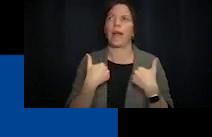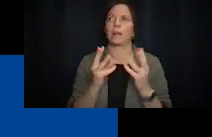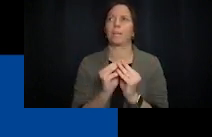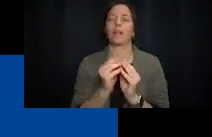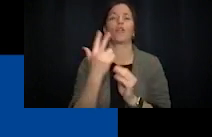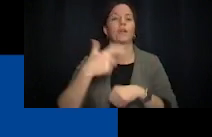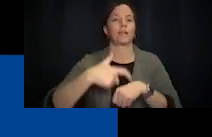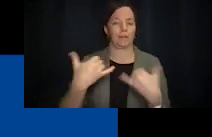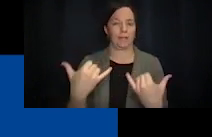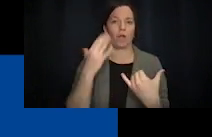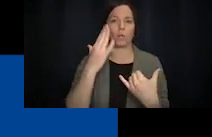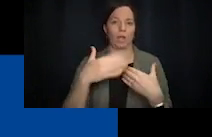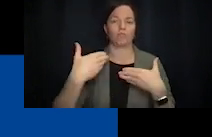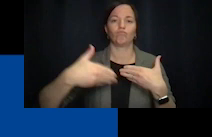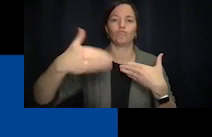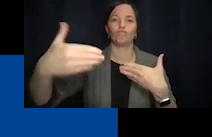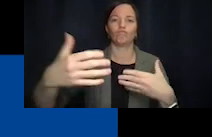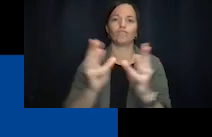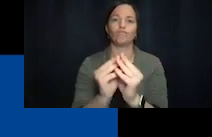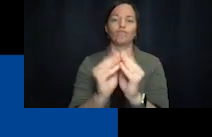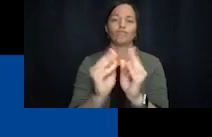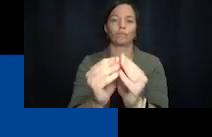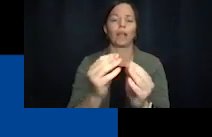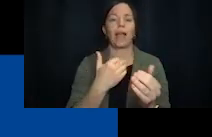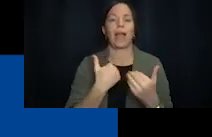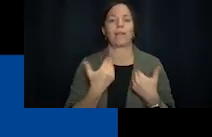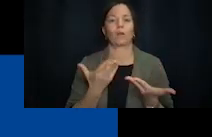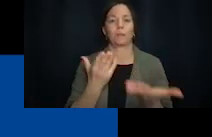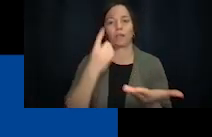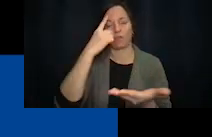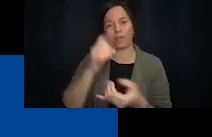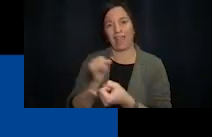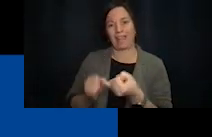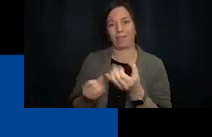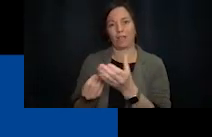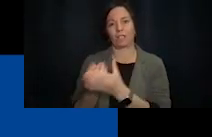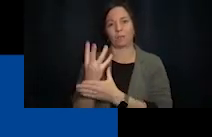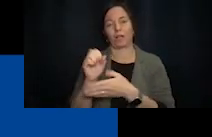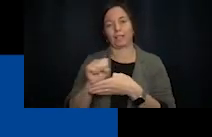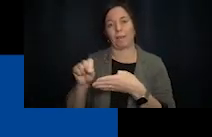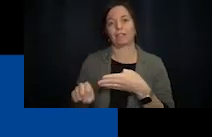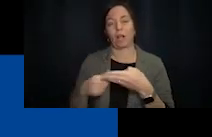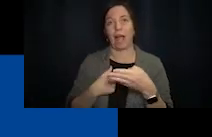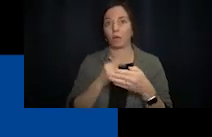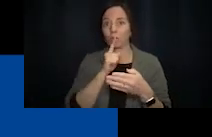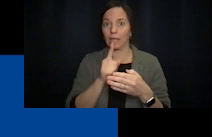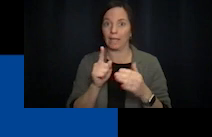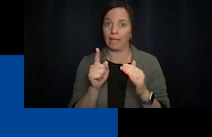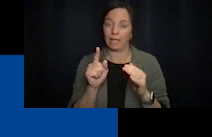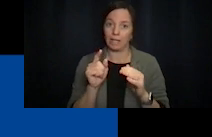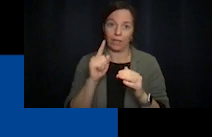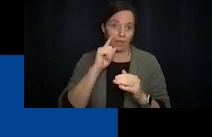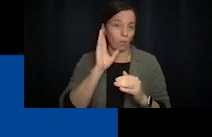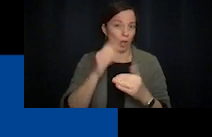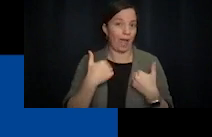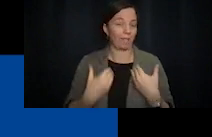and we'll continue to meet to make recommendations by the end of the spring semester. I fully anticipate there will be then, you know, additional